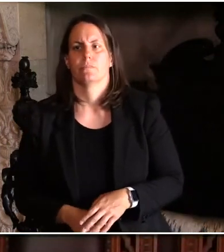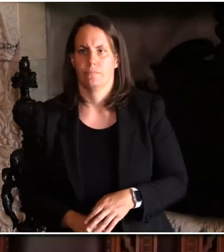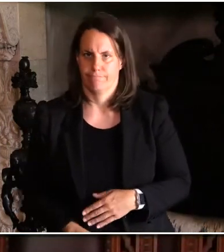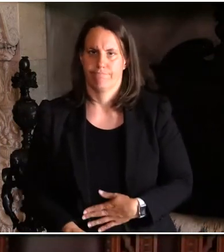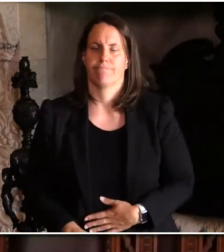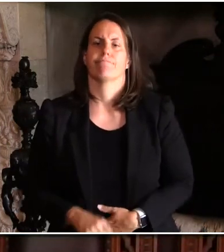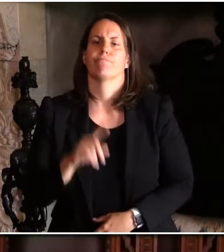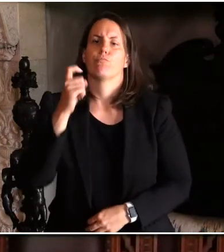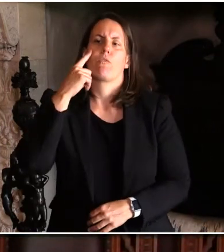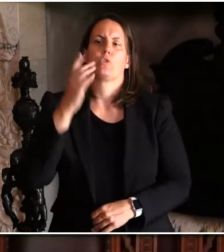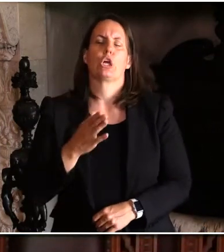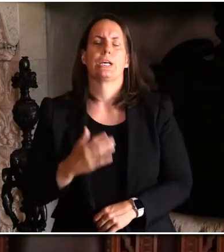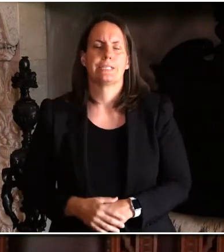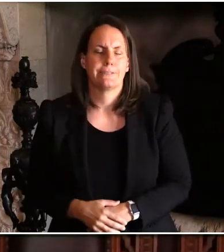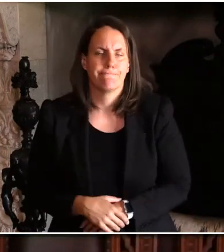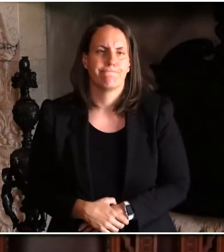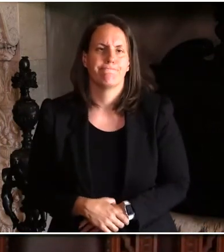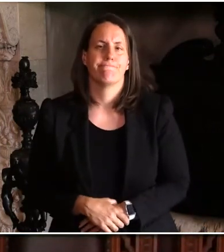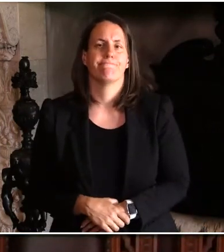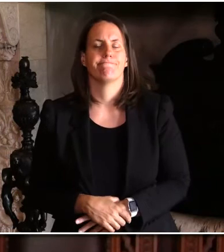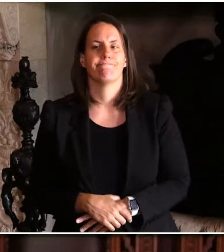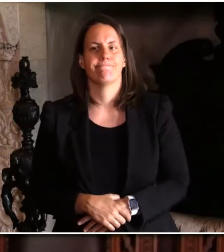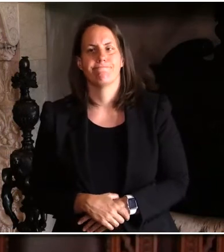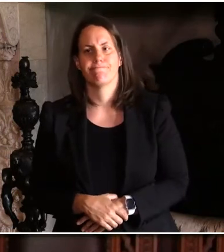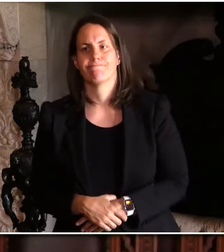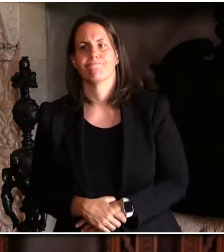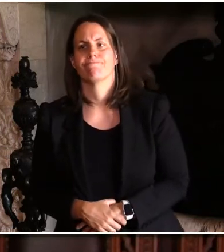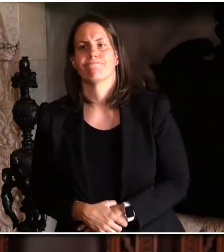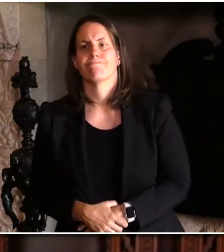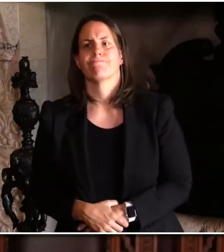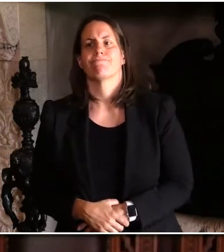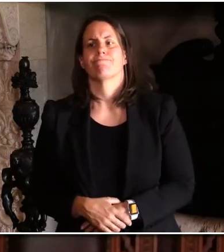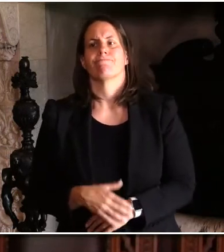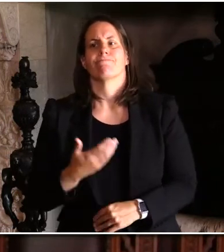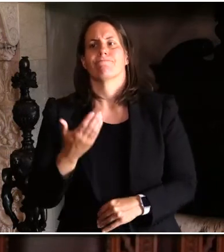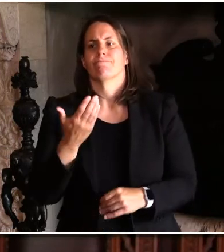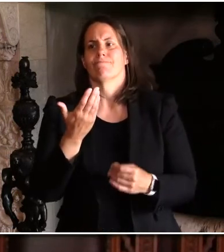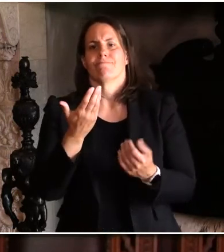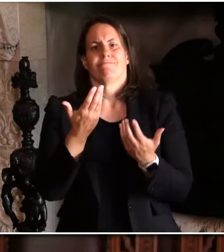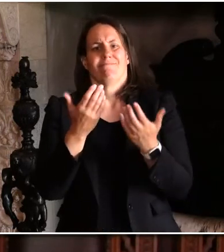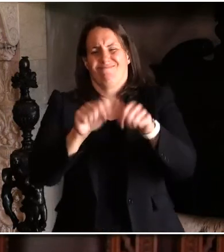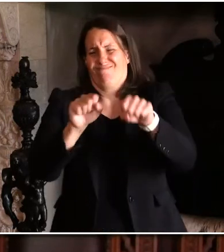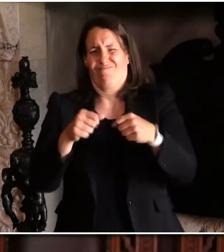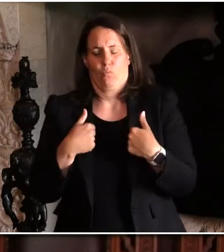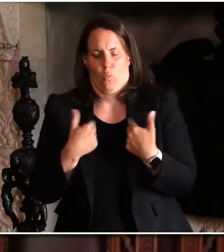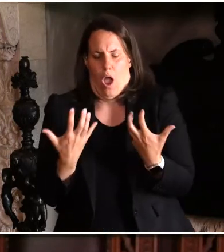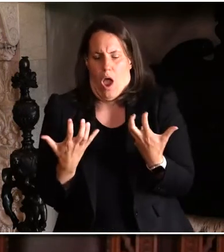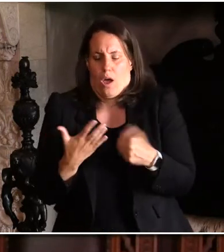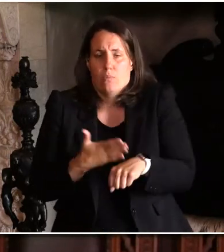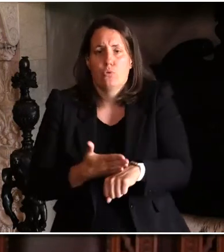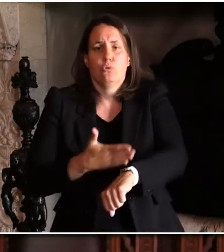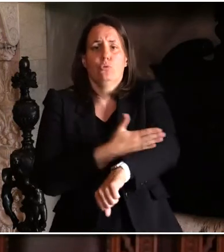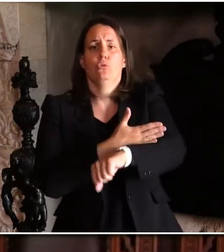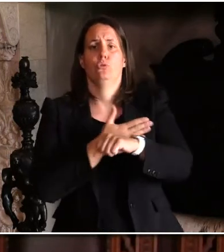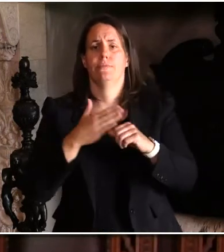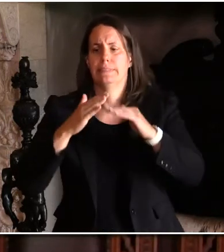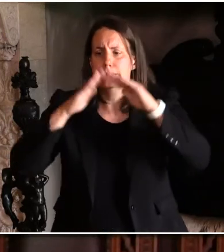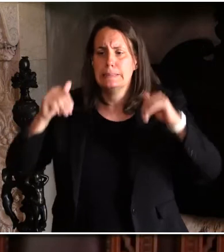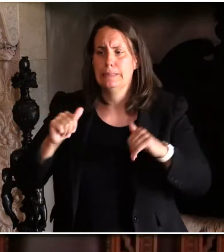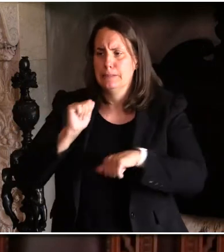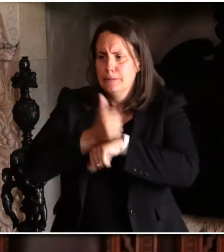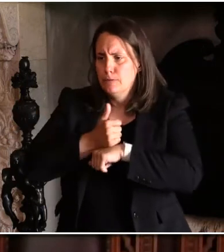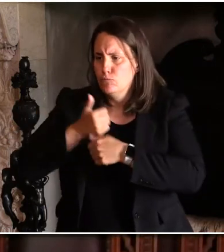situation as it relates to our ability to respond is not where we want it. I will say that. If I was somebody that has waited and